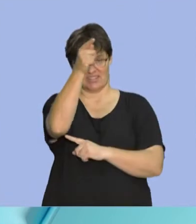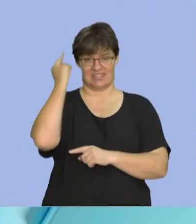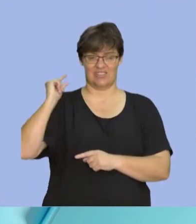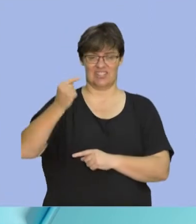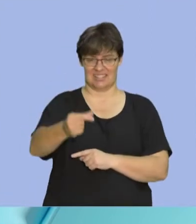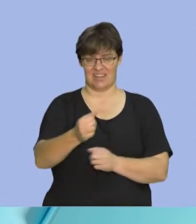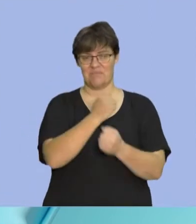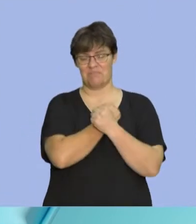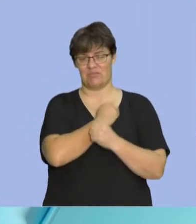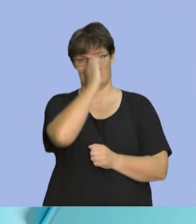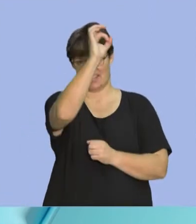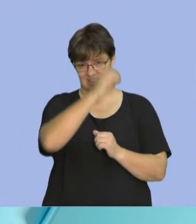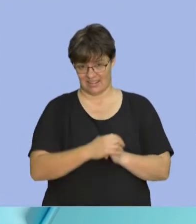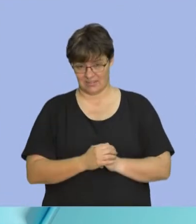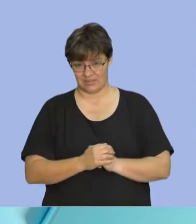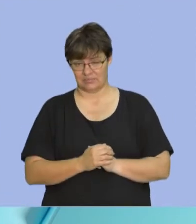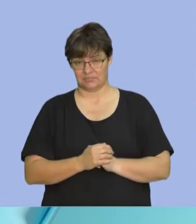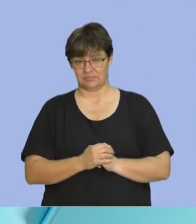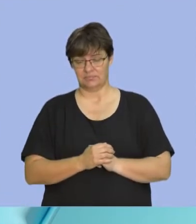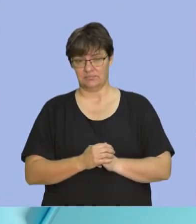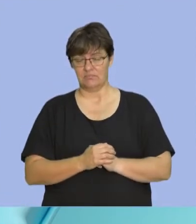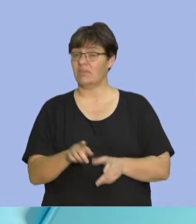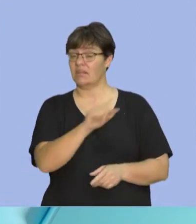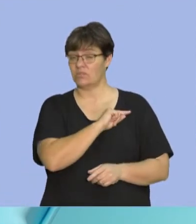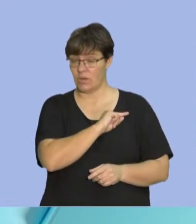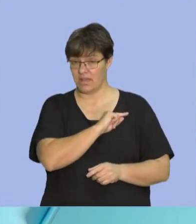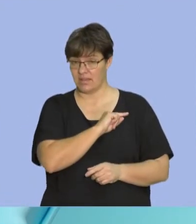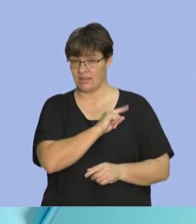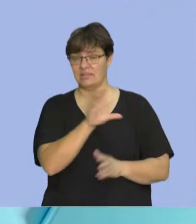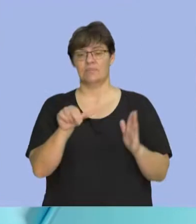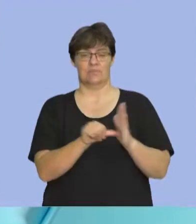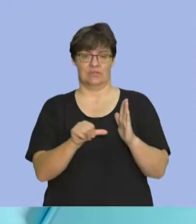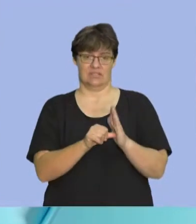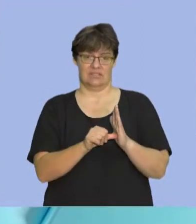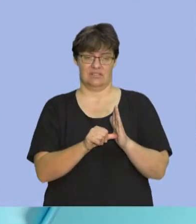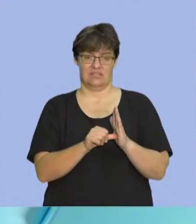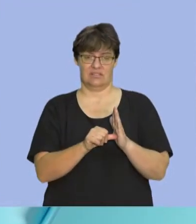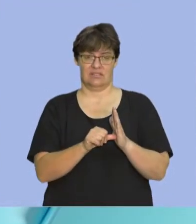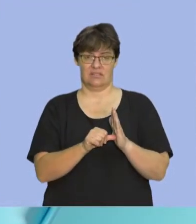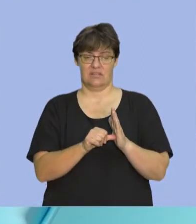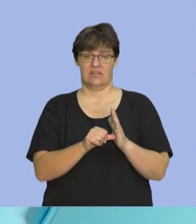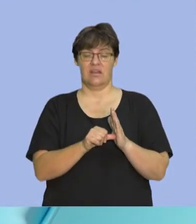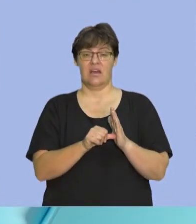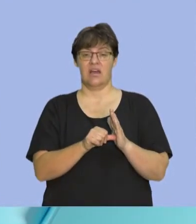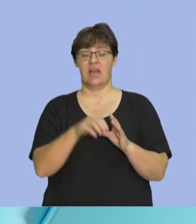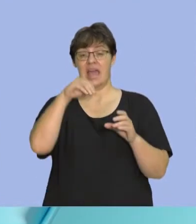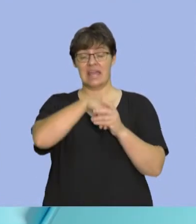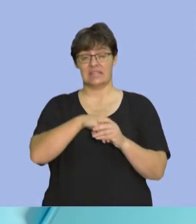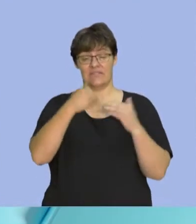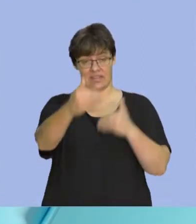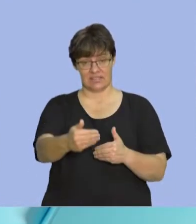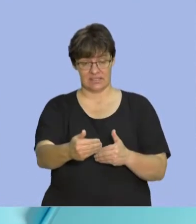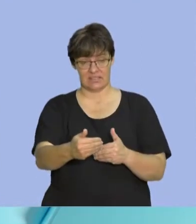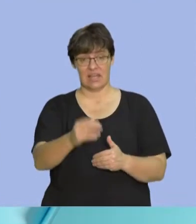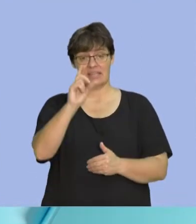parent cell from which they divided. Hence, it is important that in interphase, that DNA replication